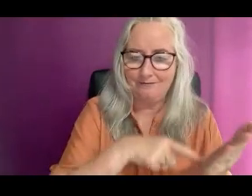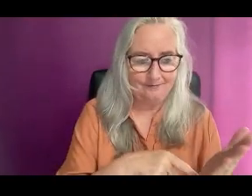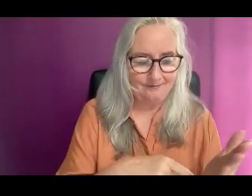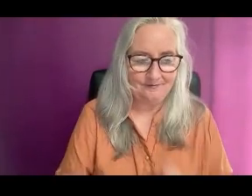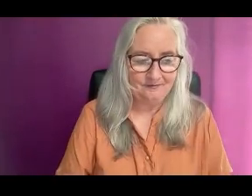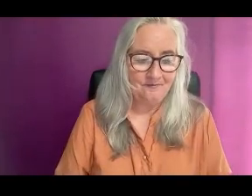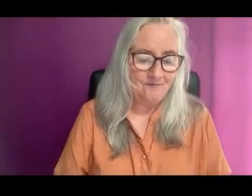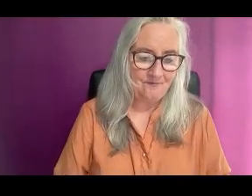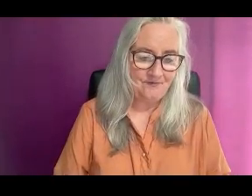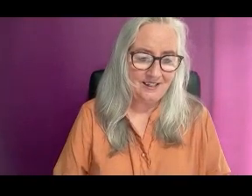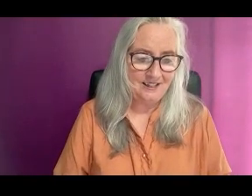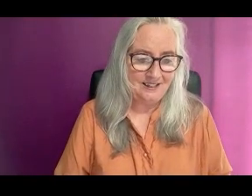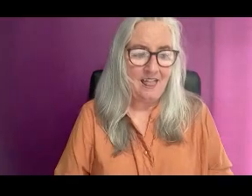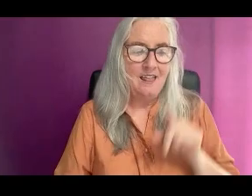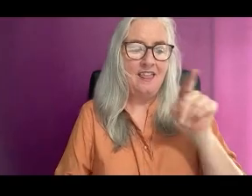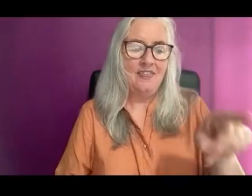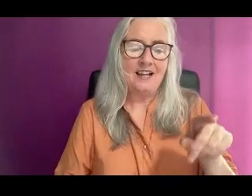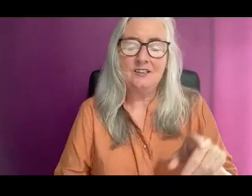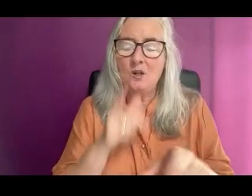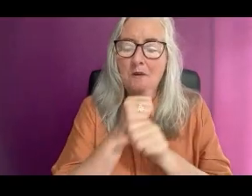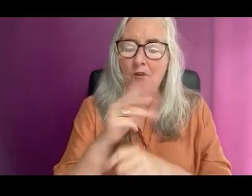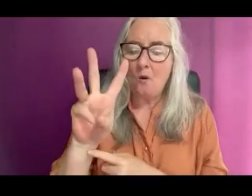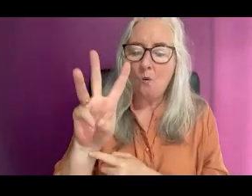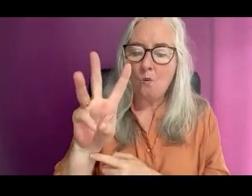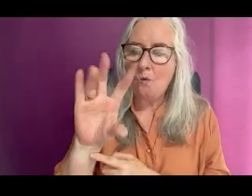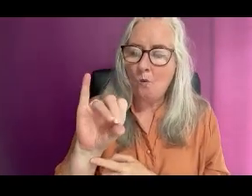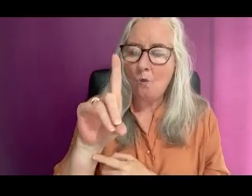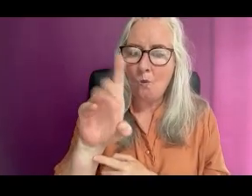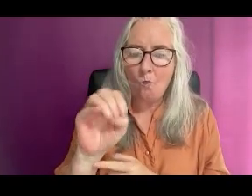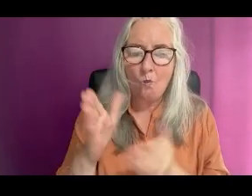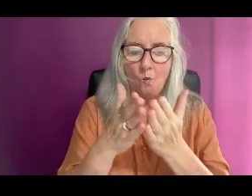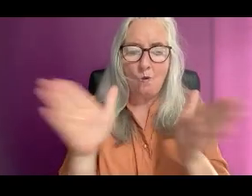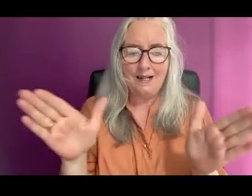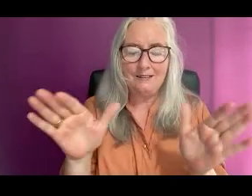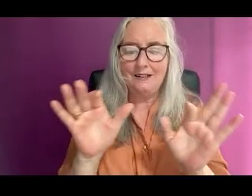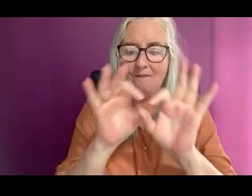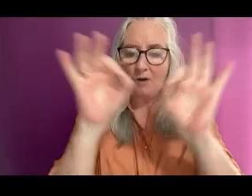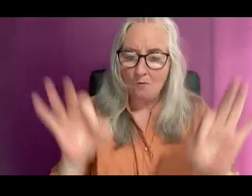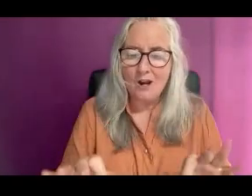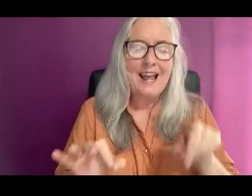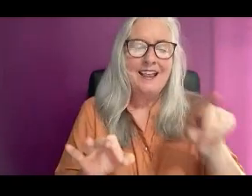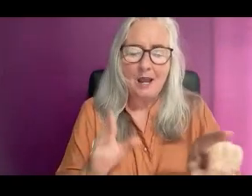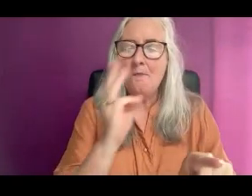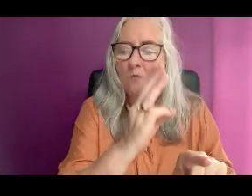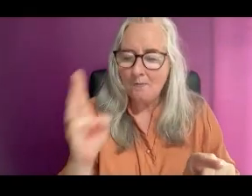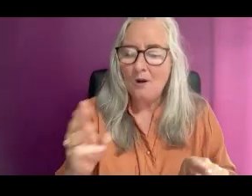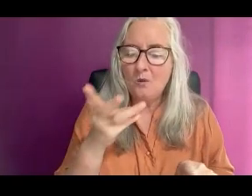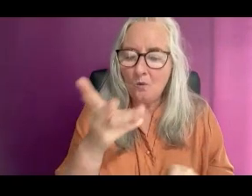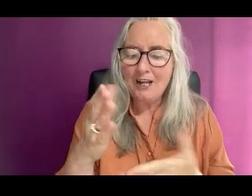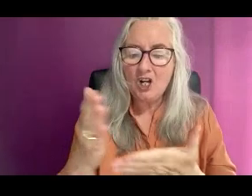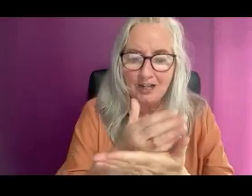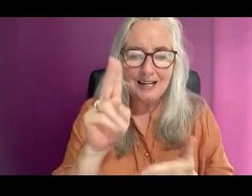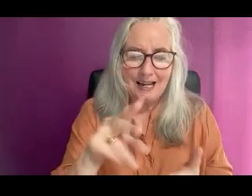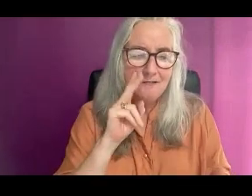So I've just got a slide there about the wide framework. Again, these slides will be shared, so you can have a look at that in your own time.